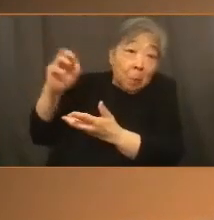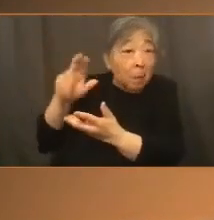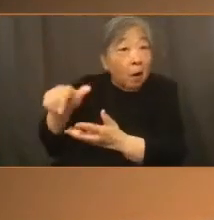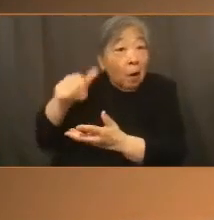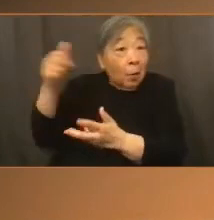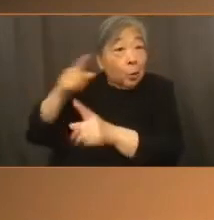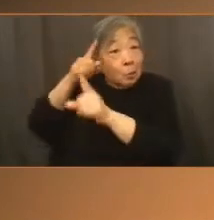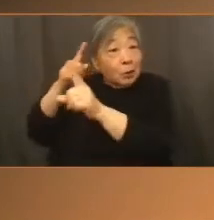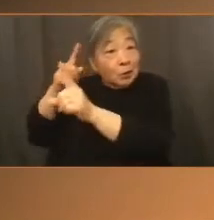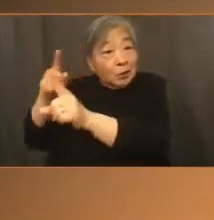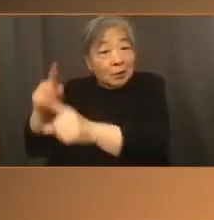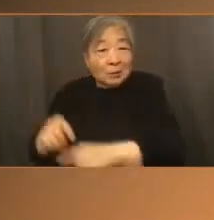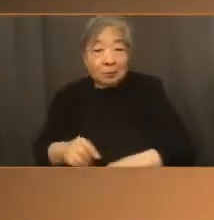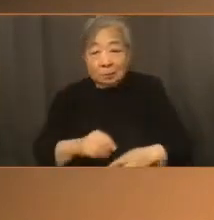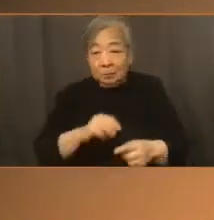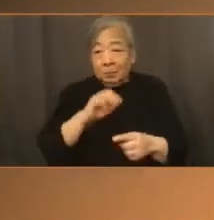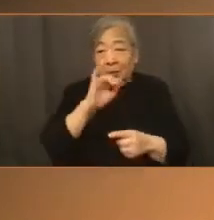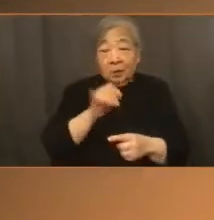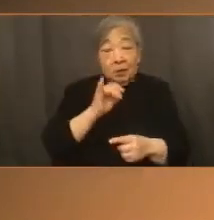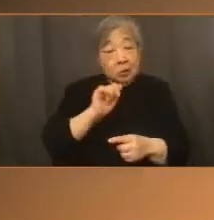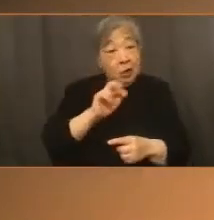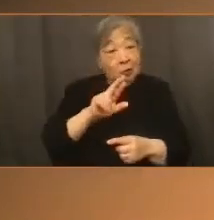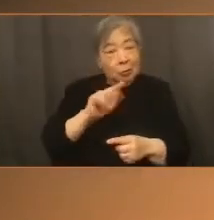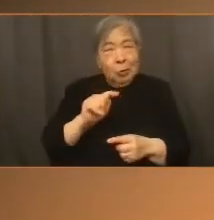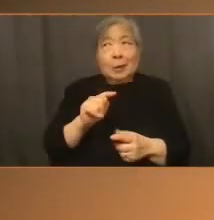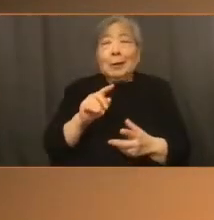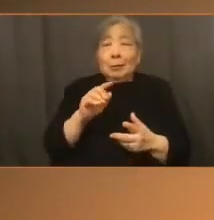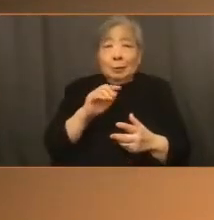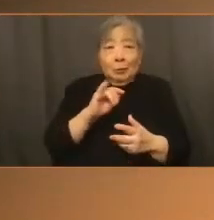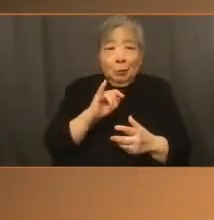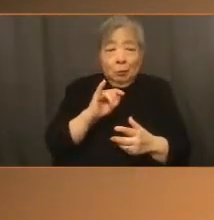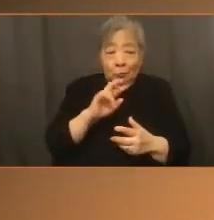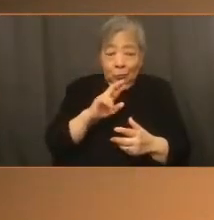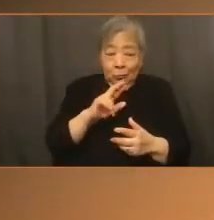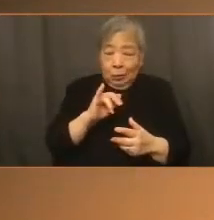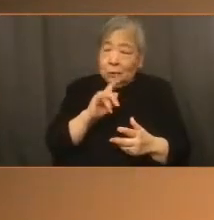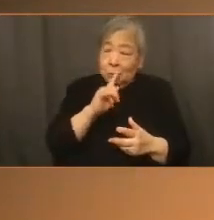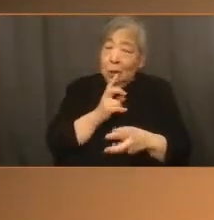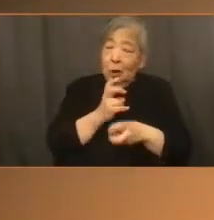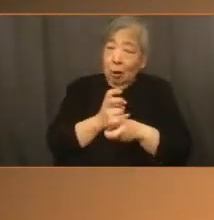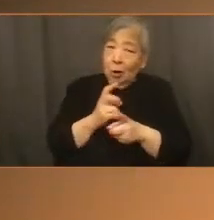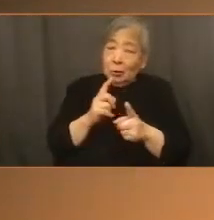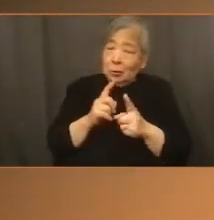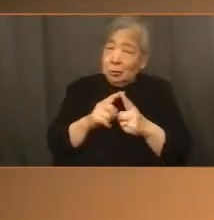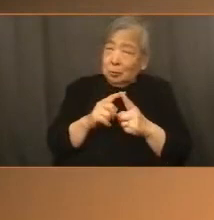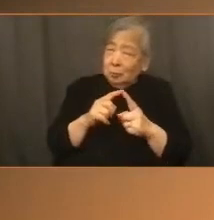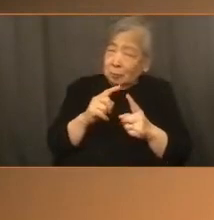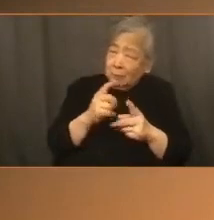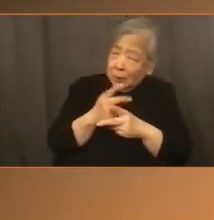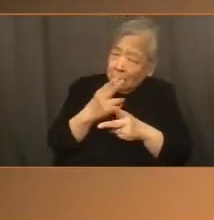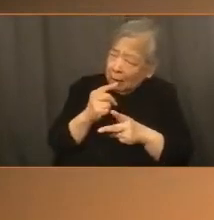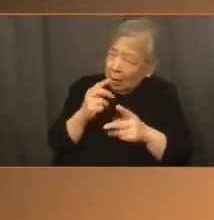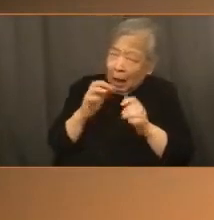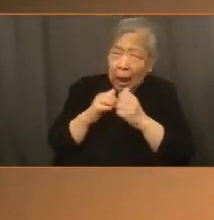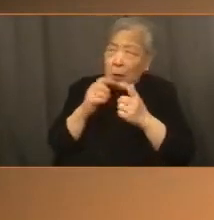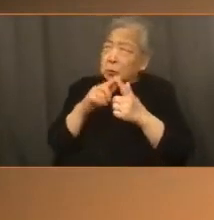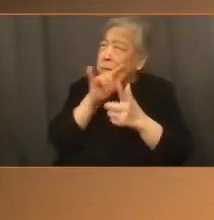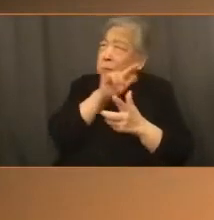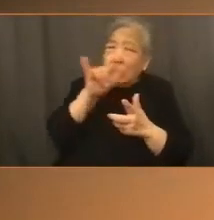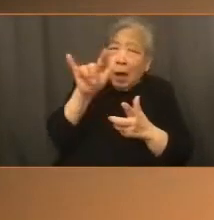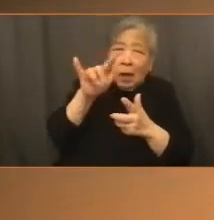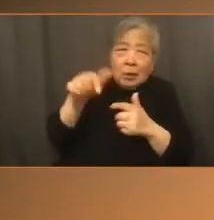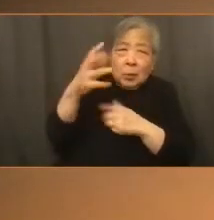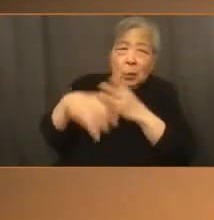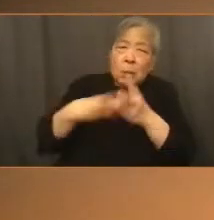hard to figure out how to fly on another world. So, Nisha, why would we even want an aerial dimension to explore